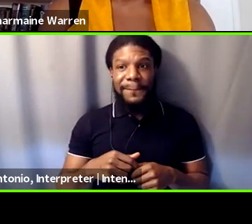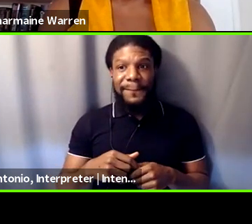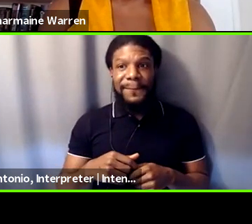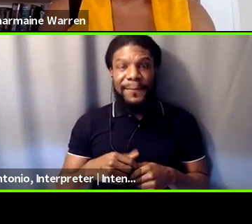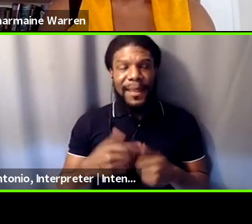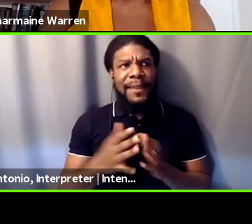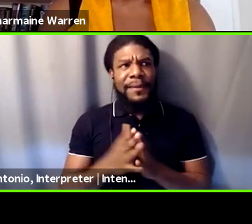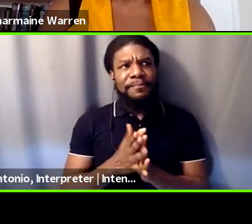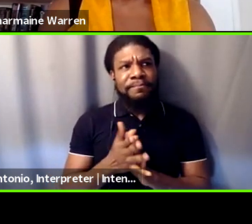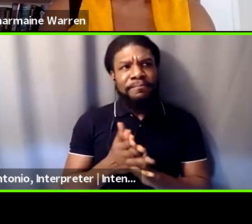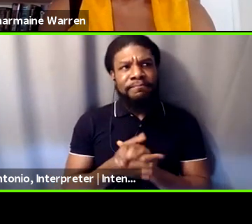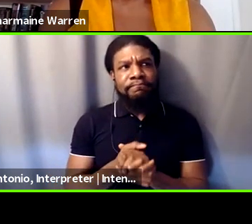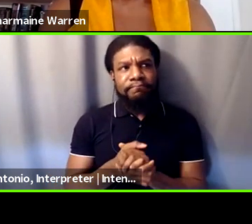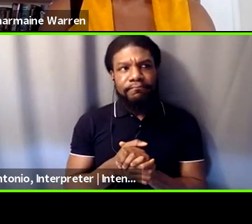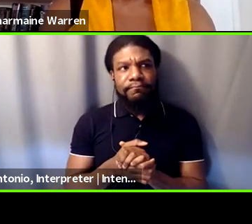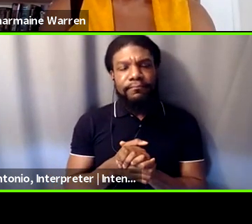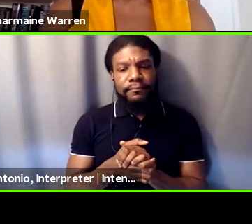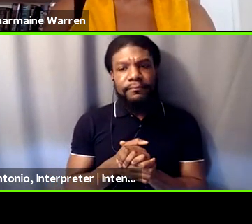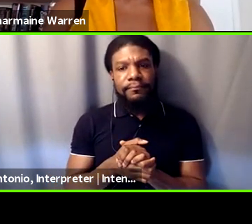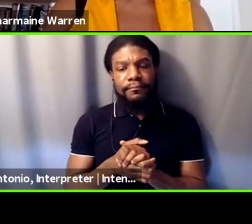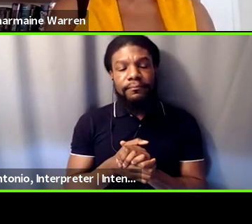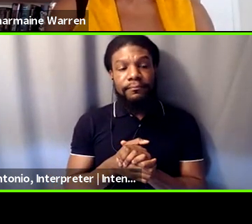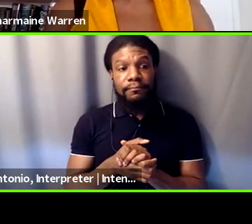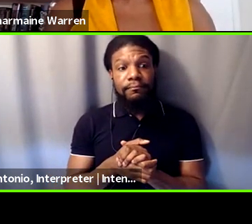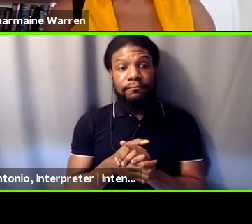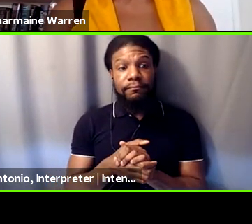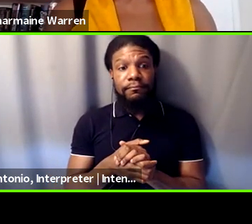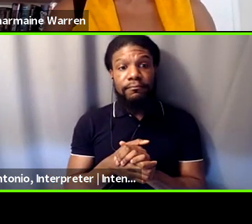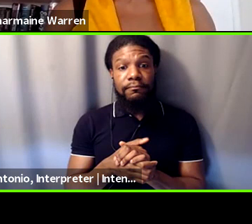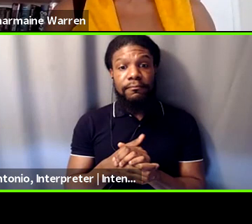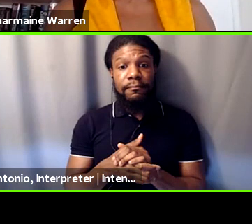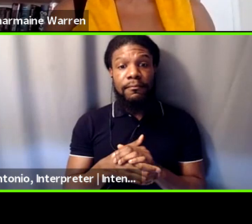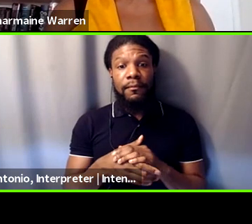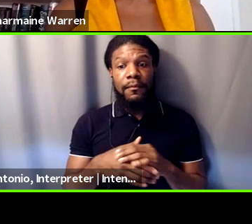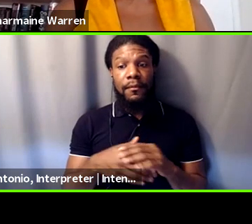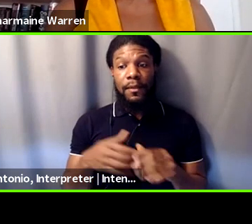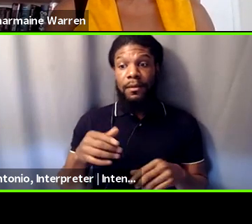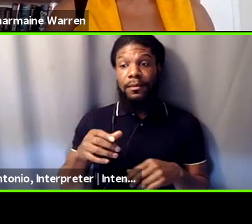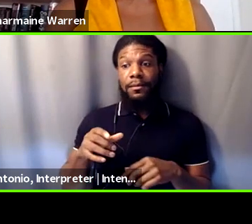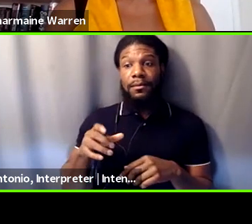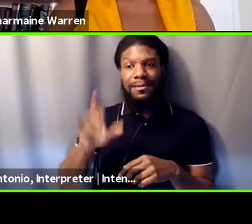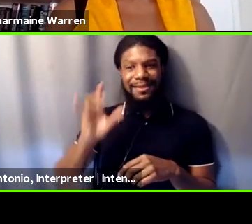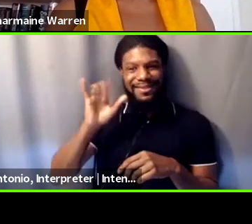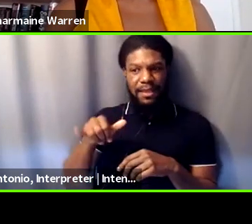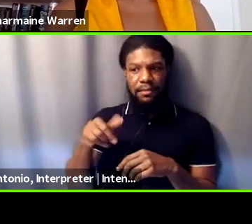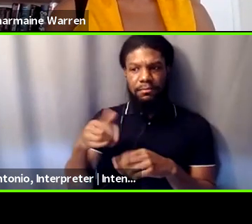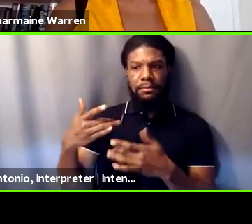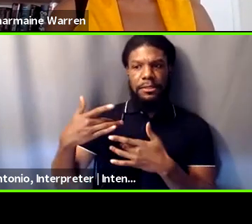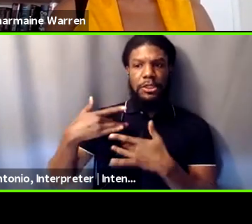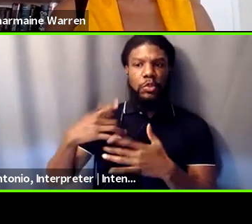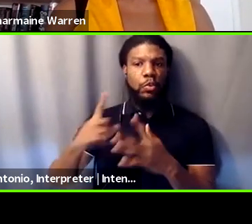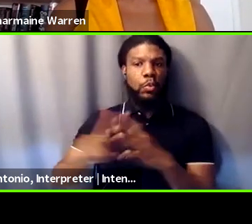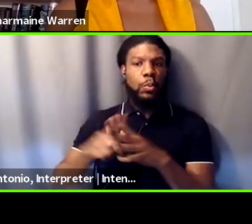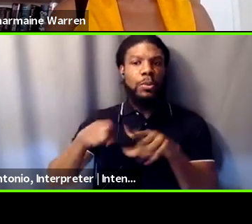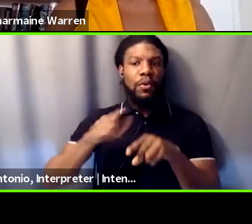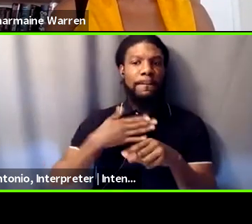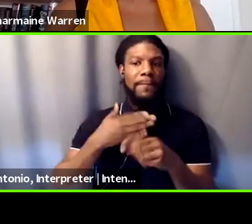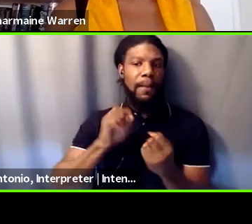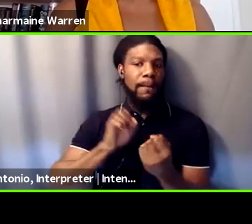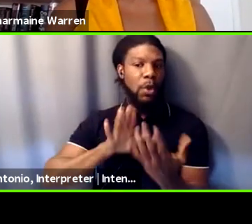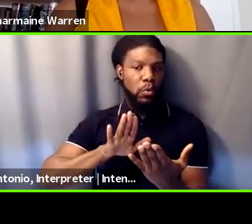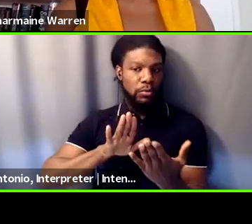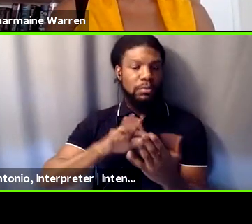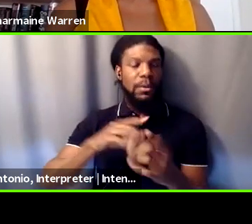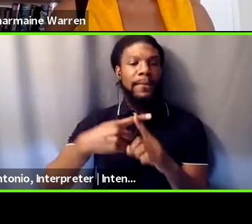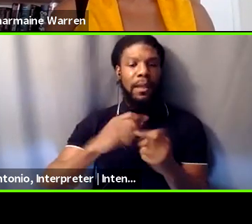yeah, I think it comes into my approach, maybe, and also how I want to